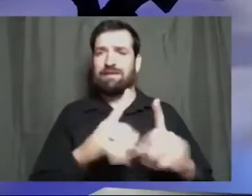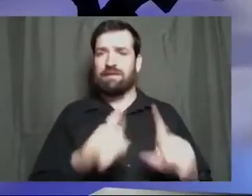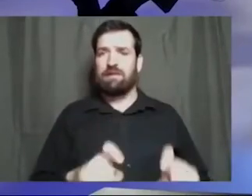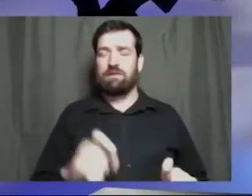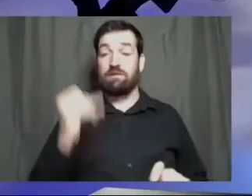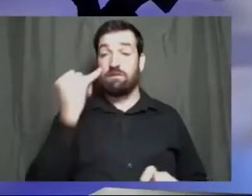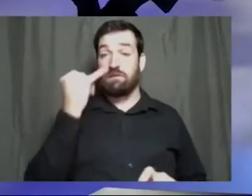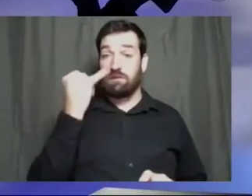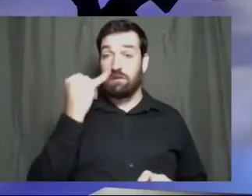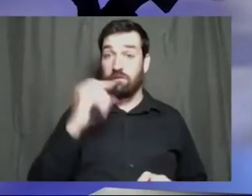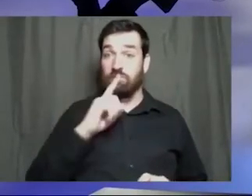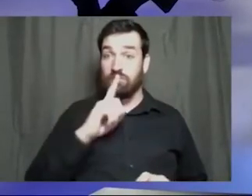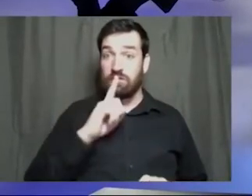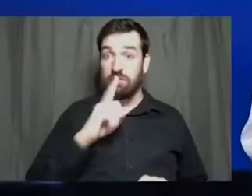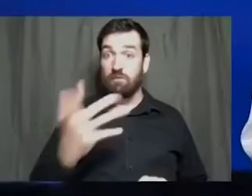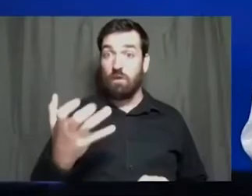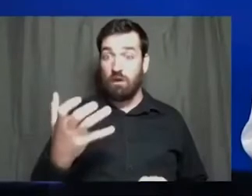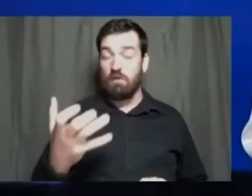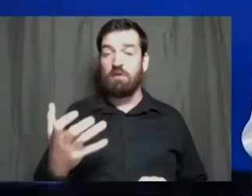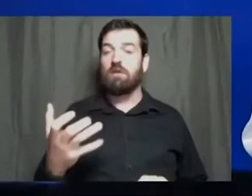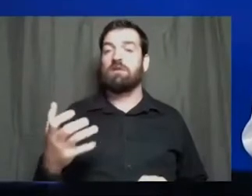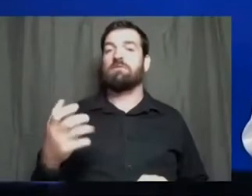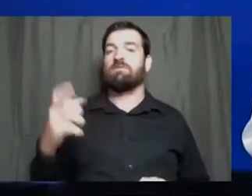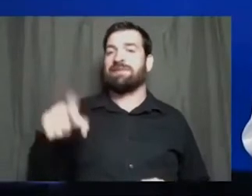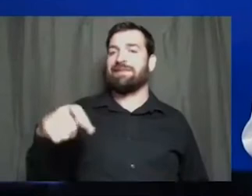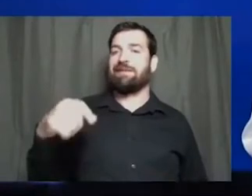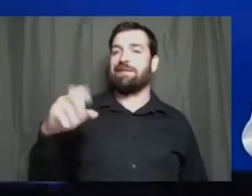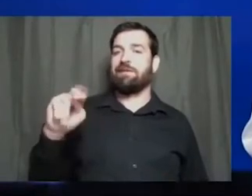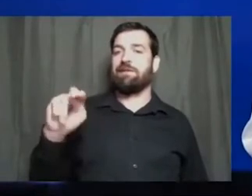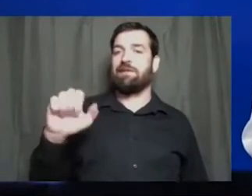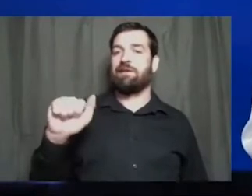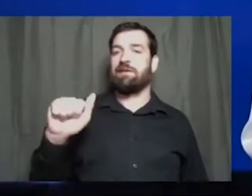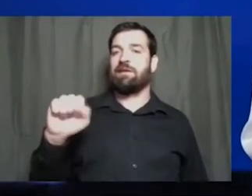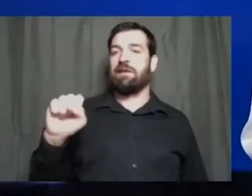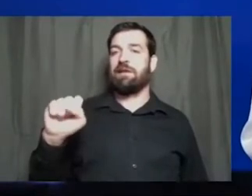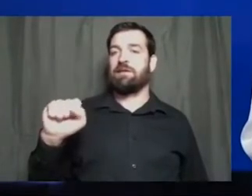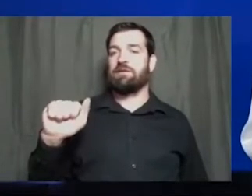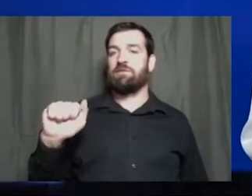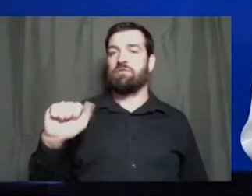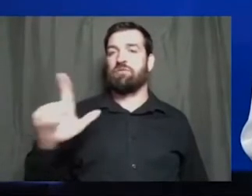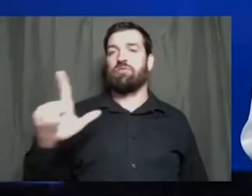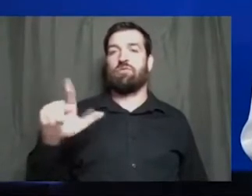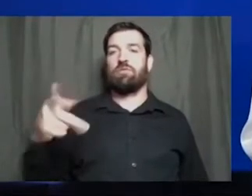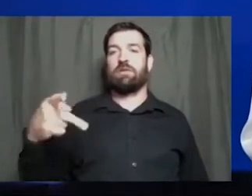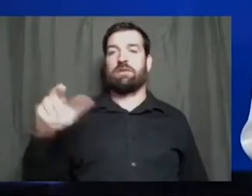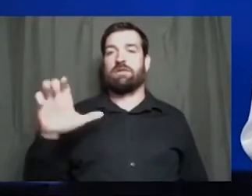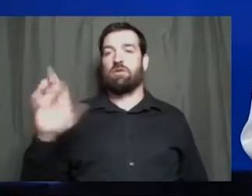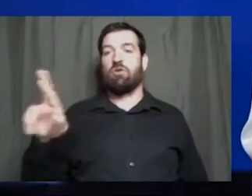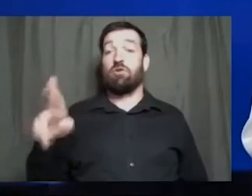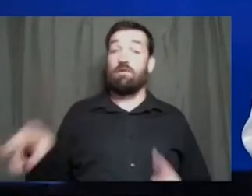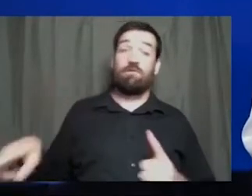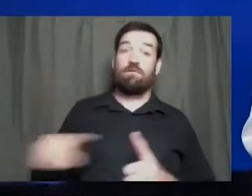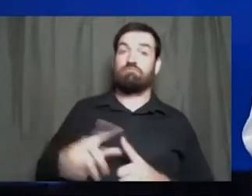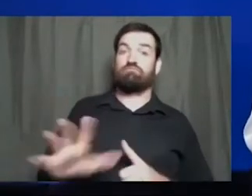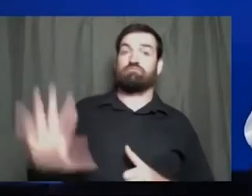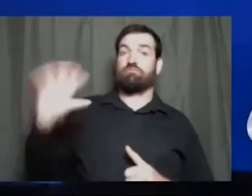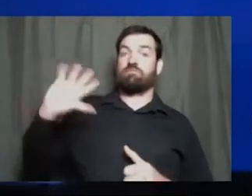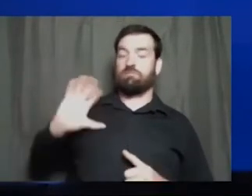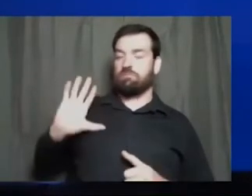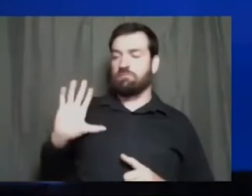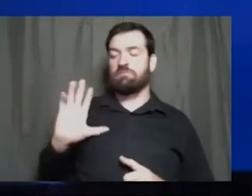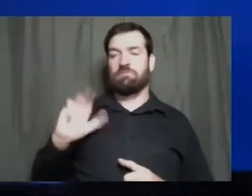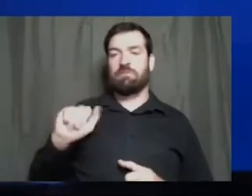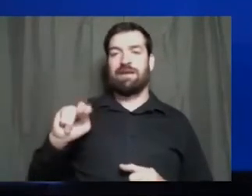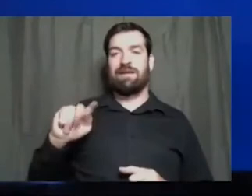still need a nasal PCR. Yeah. And I'm just biased because of the early data and the antigen testing, though I think it's probably gotten better. Mm-hmm. There